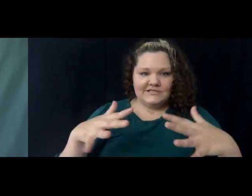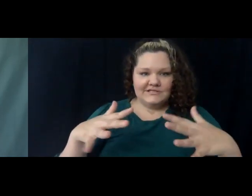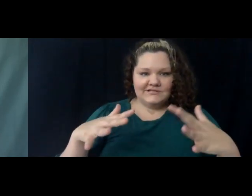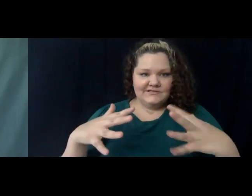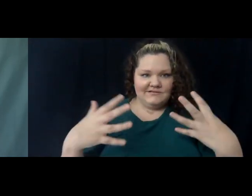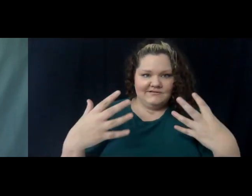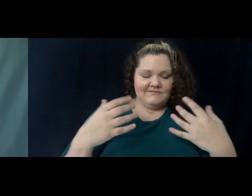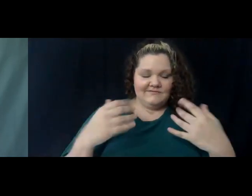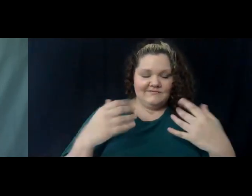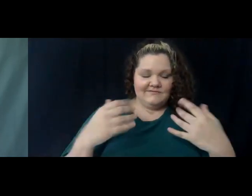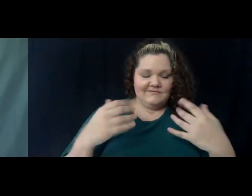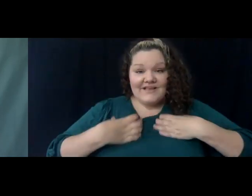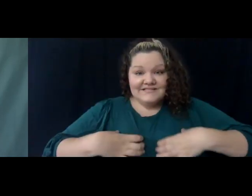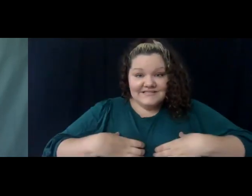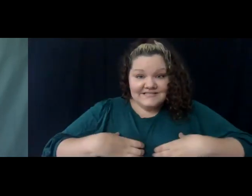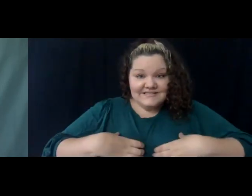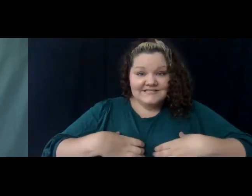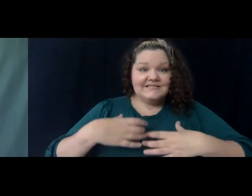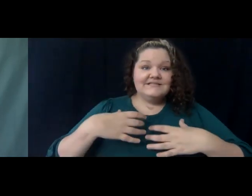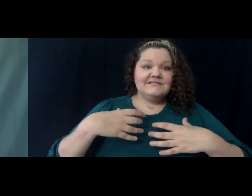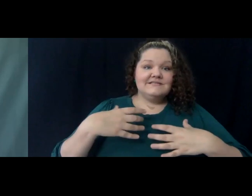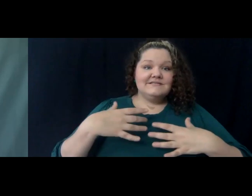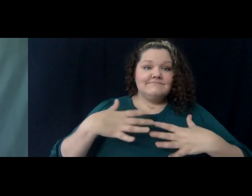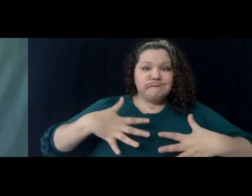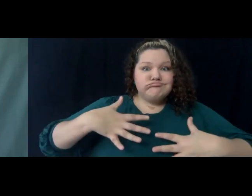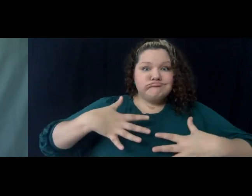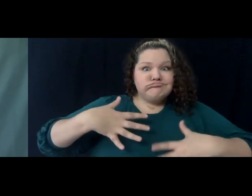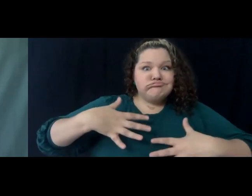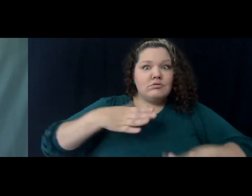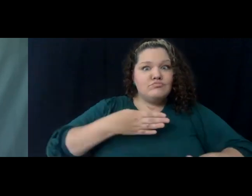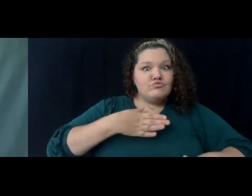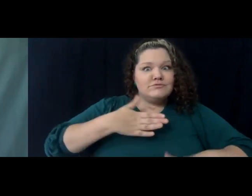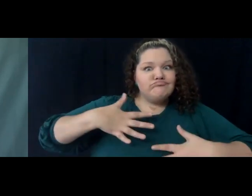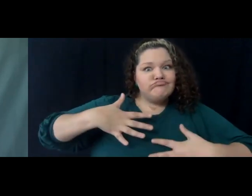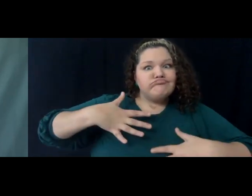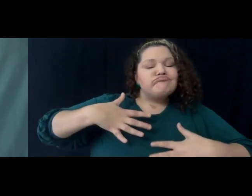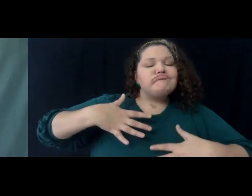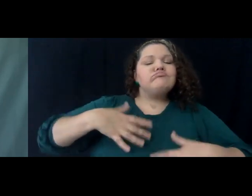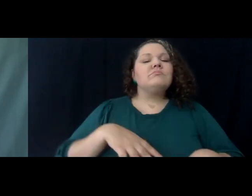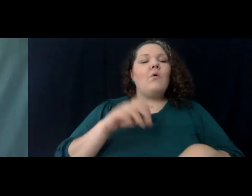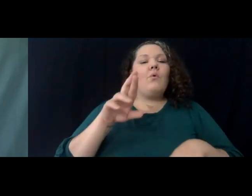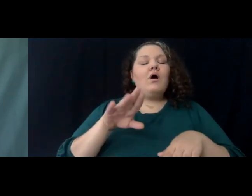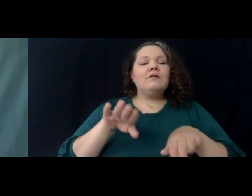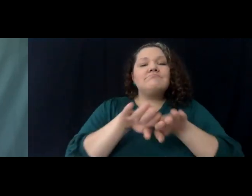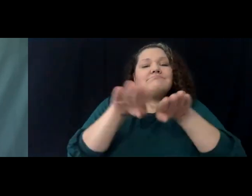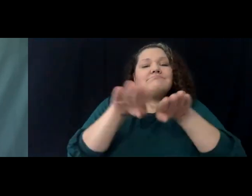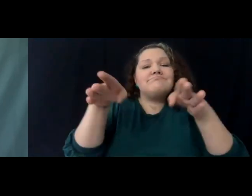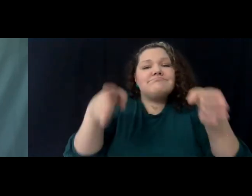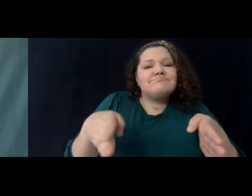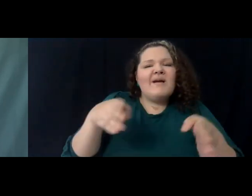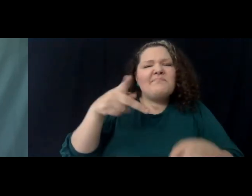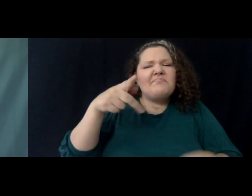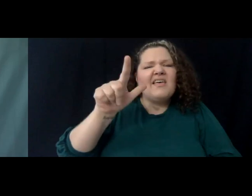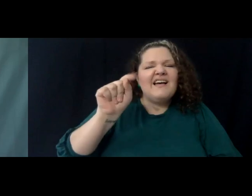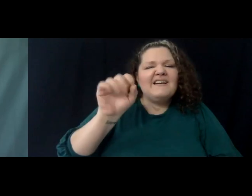one way or another. In terms of music too, it can be very much appreciated by deaf individuals just due to the vibrations of the music. There are a lot of new